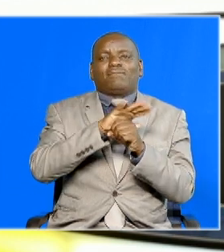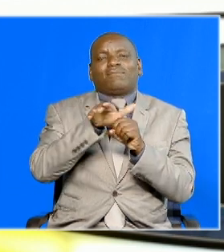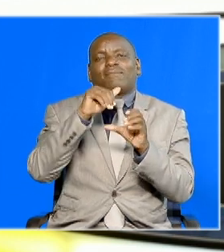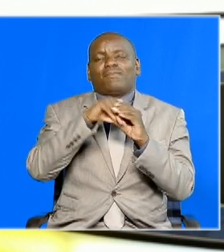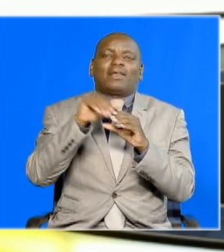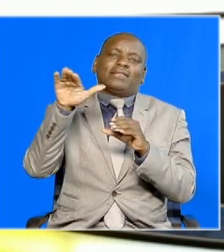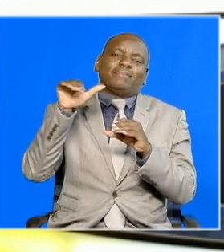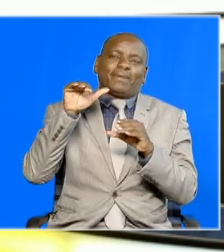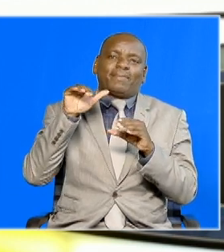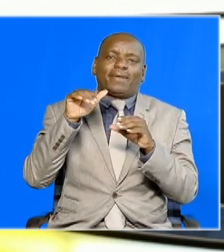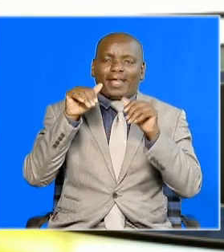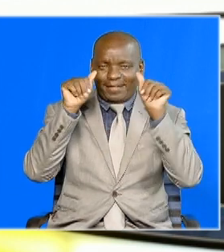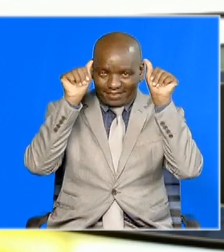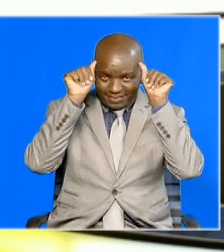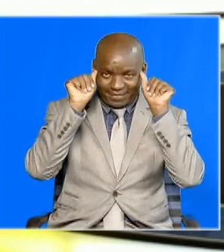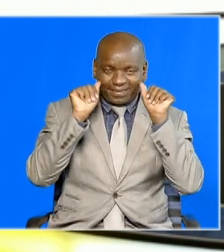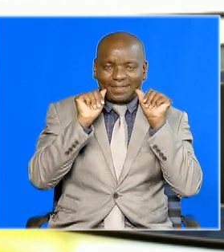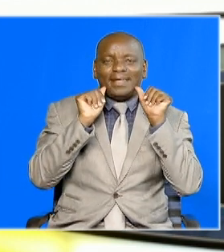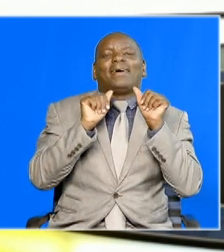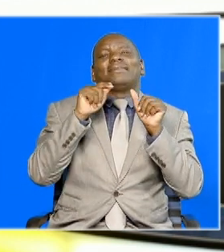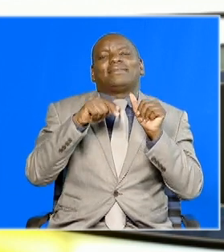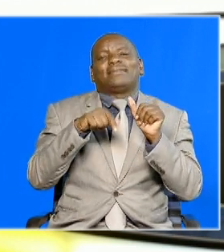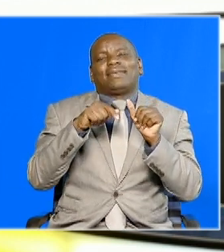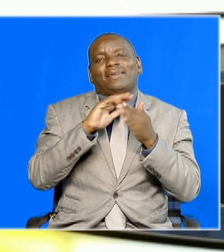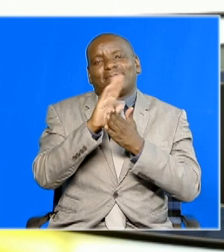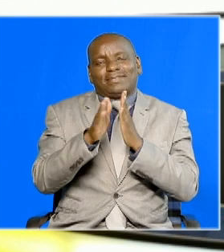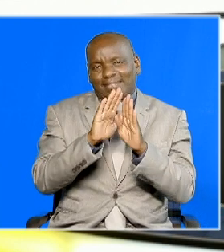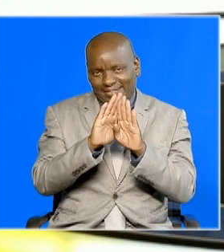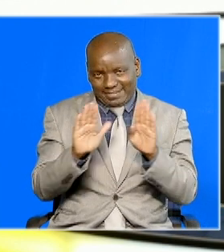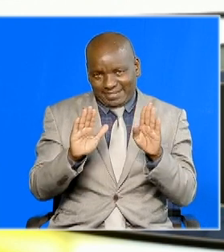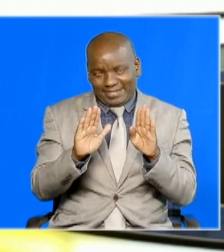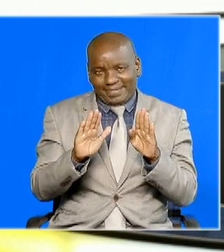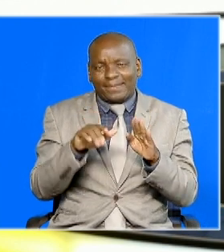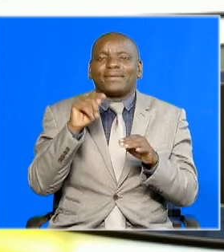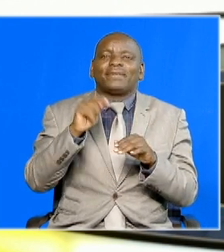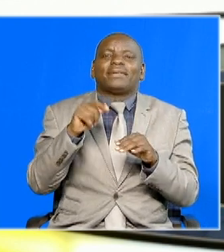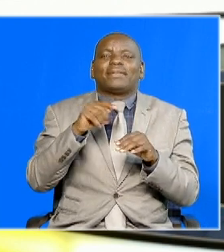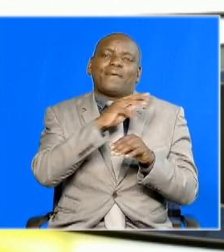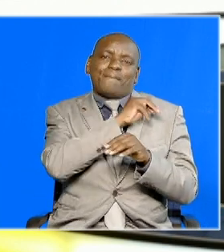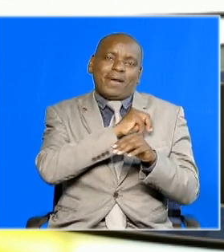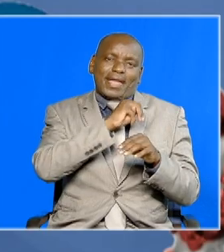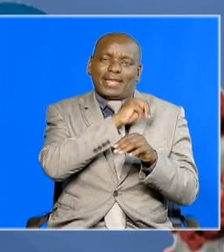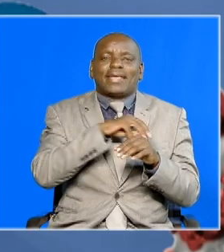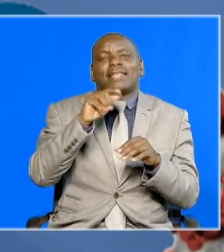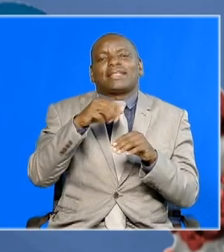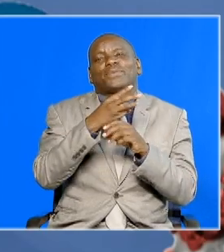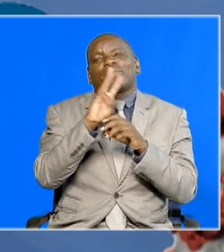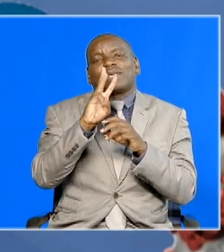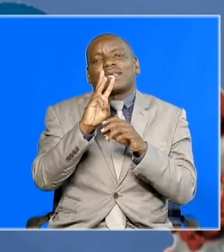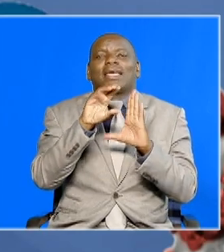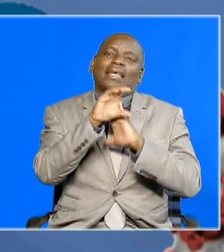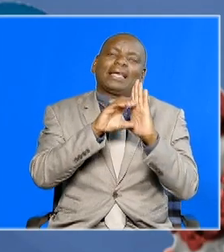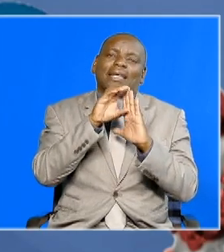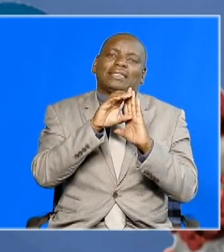here in Zimbabwe. Mr. Noble Maungwa is with me on the sign language desk. On Monday this week, the country